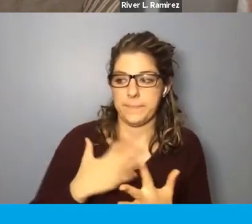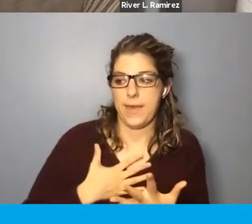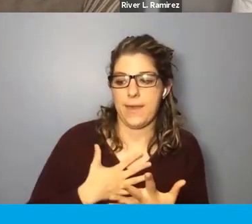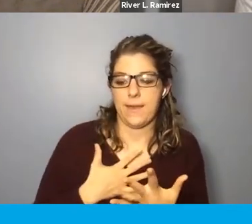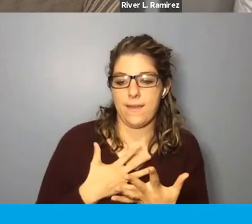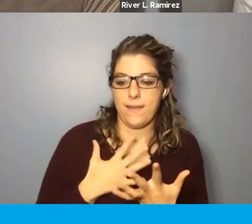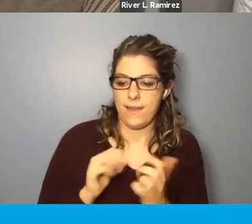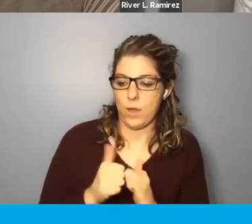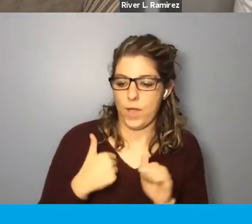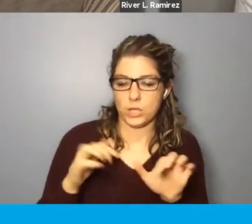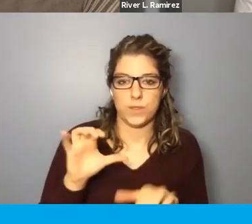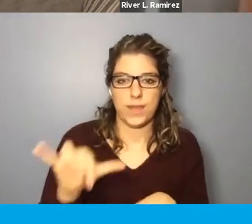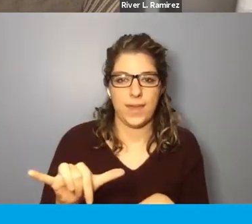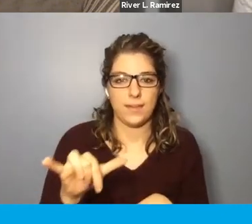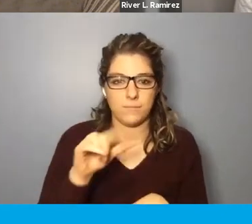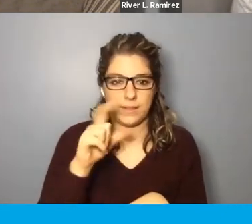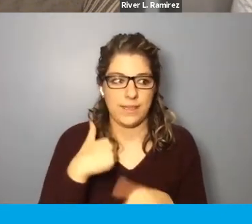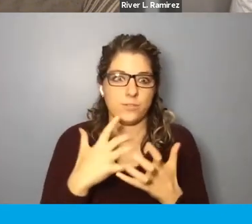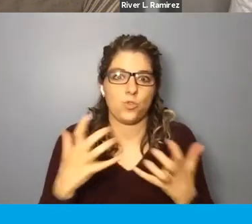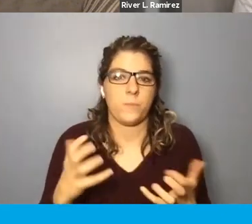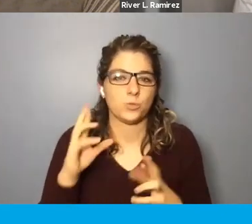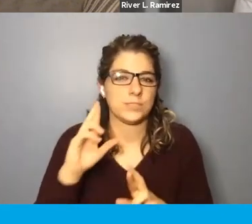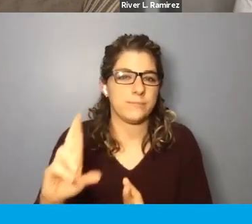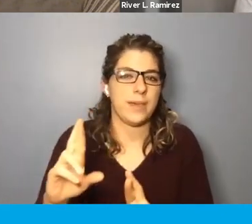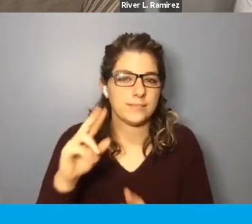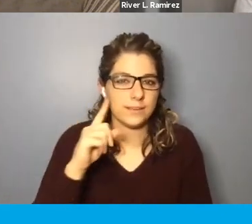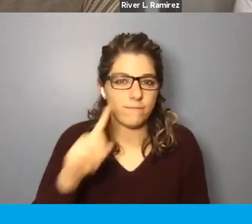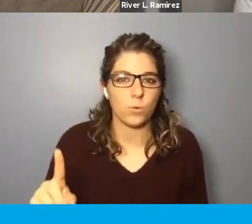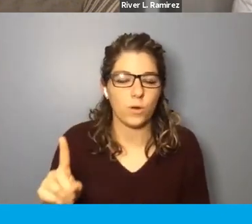the way I do it, because I have so much respect for